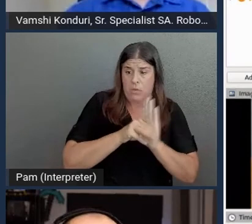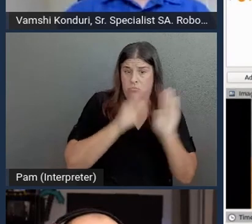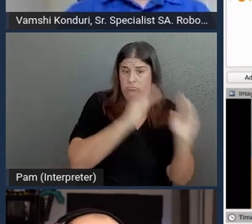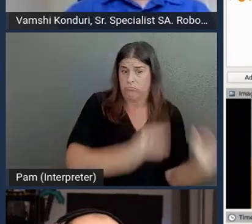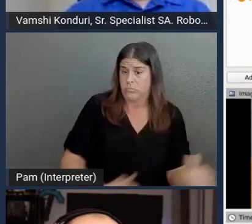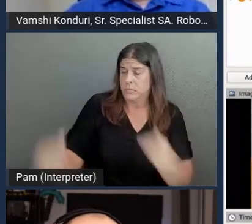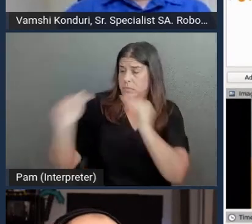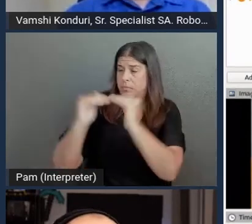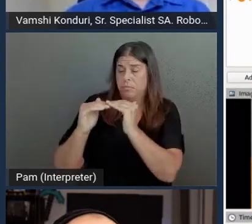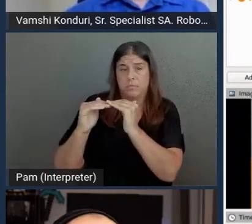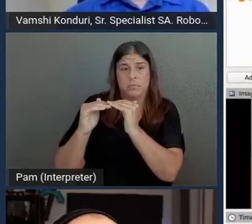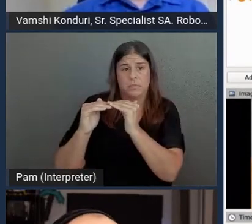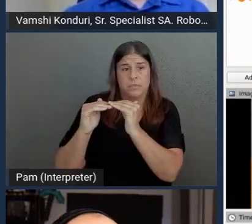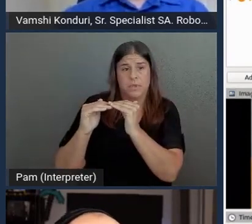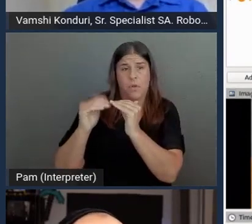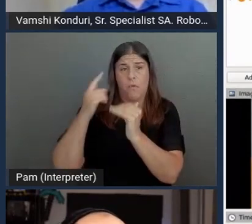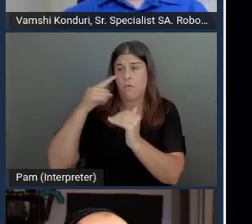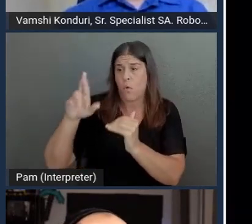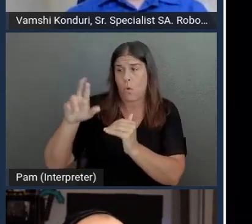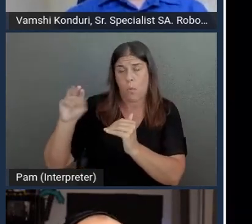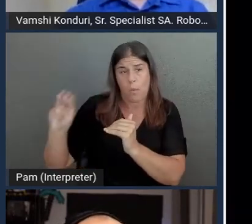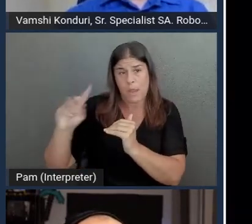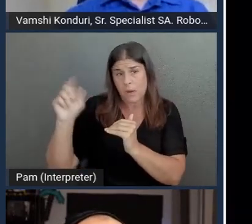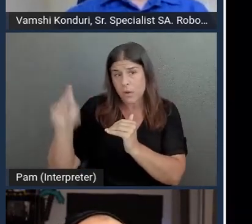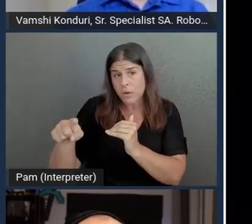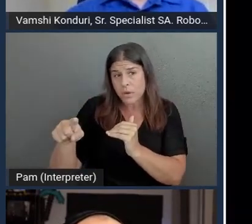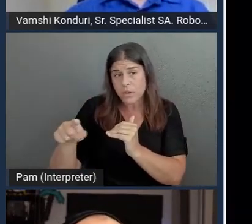in RoboMaker?